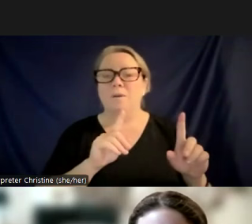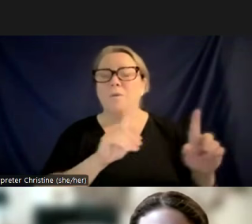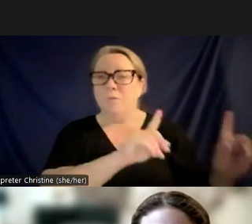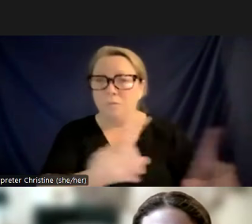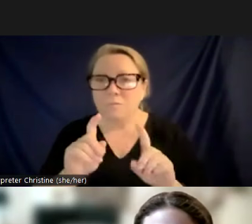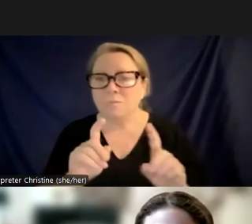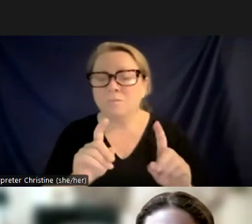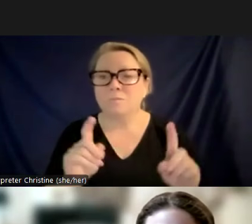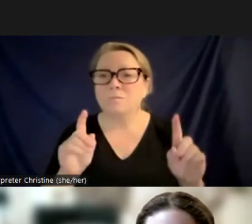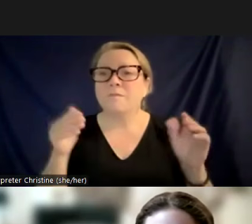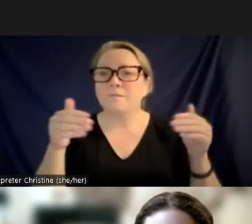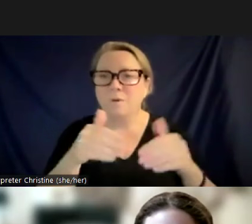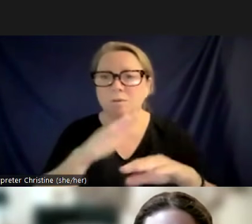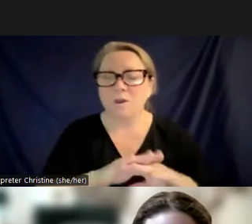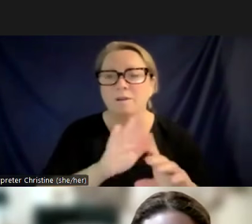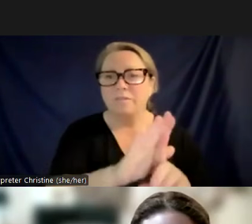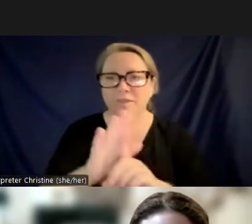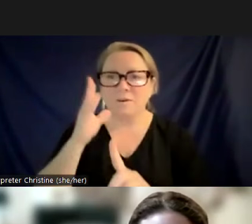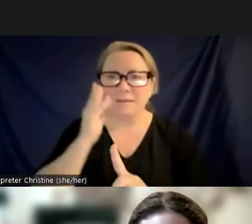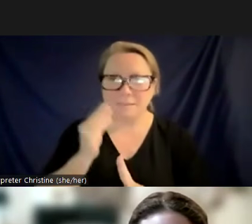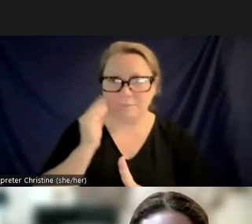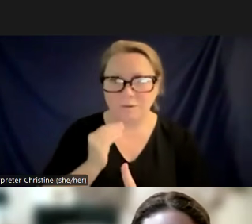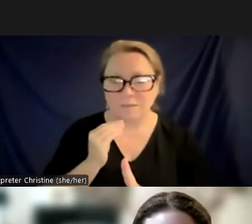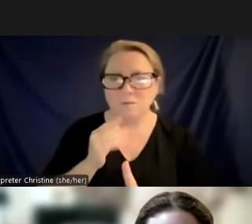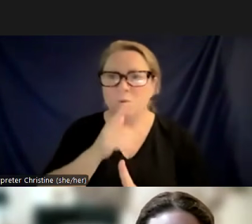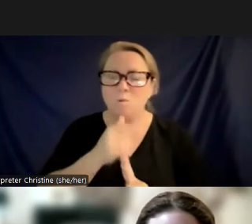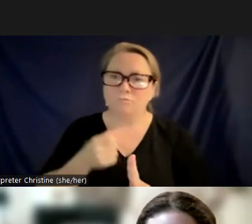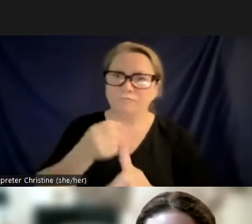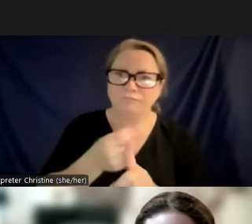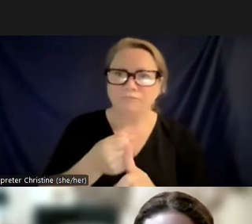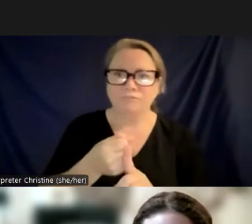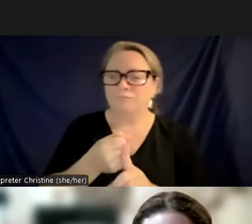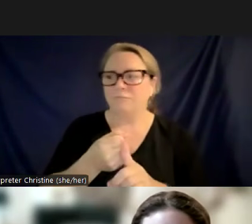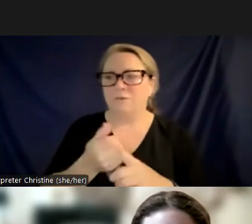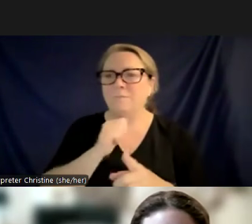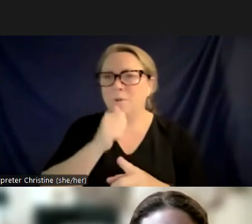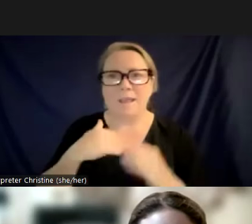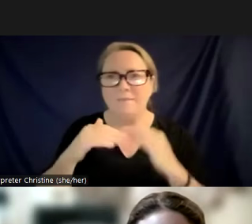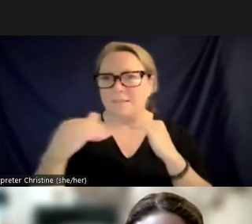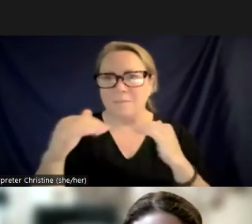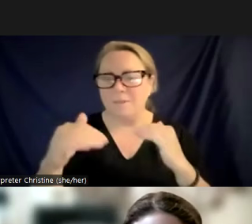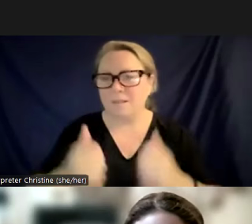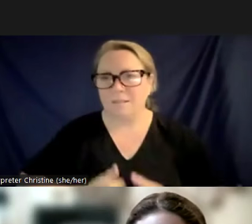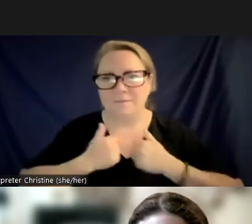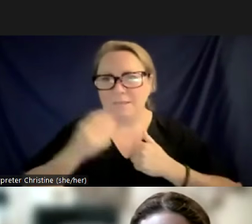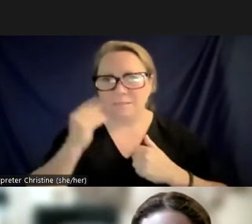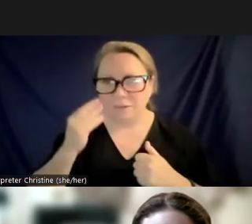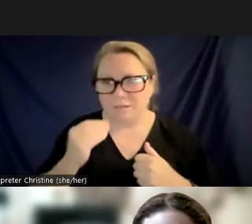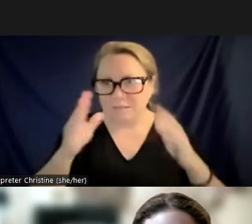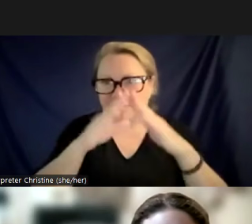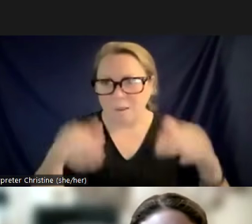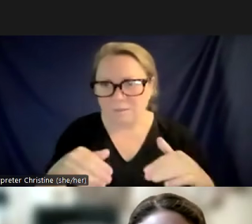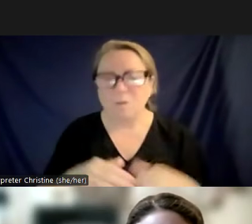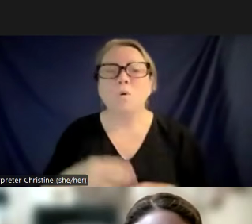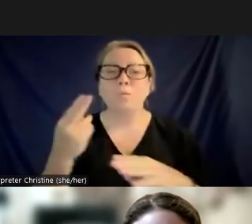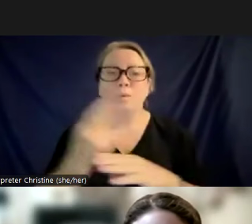spotlight focuses on experiences of young people affected by housing instability. We use CHES data to examine